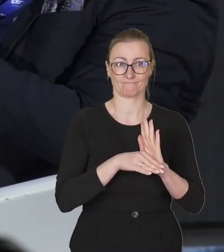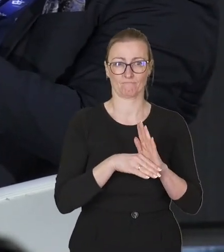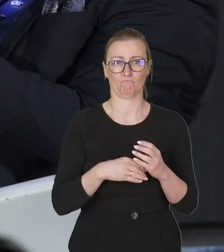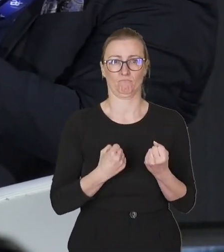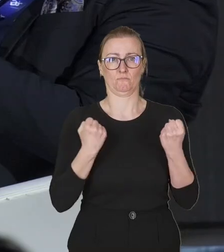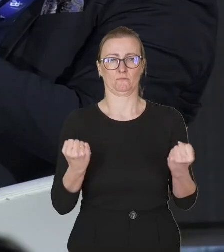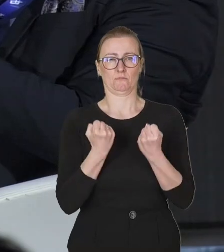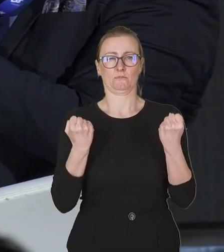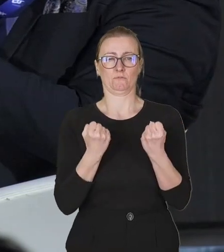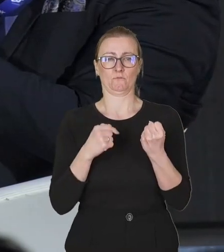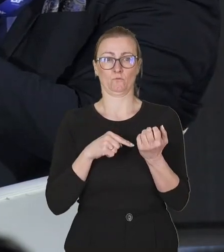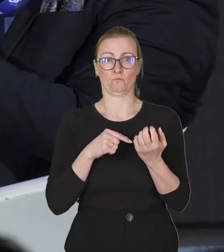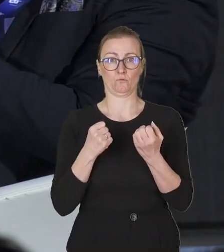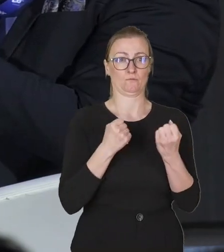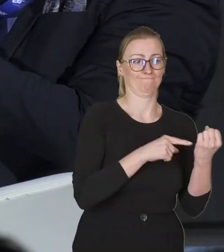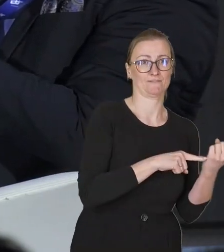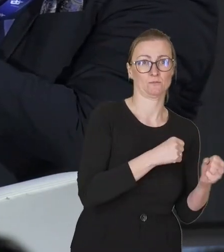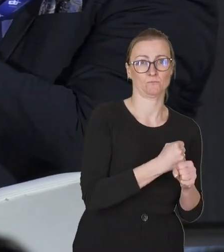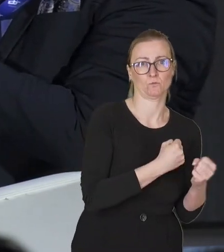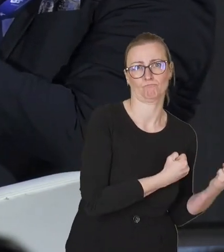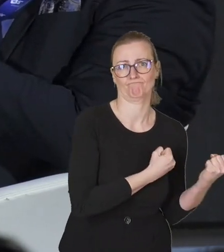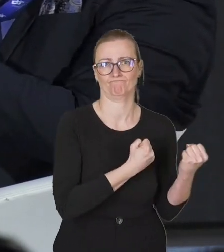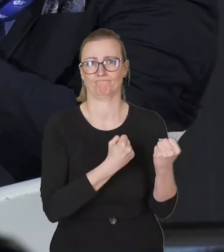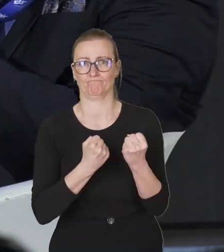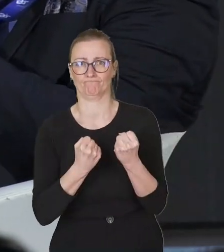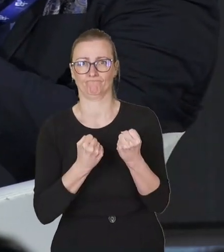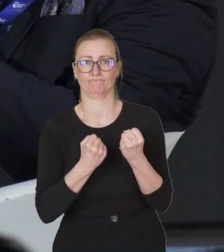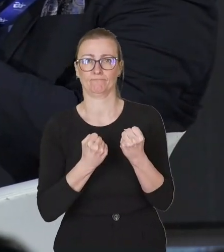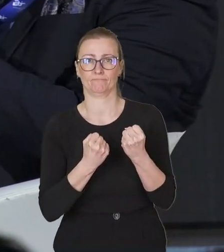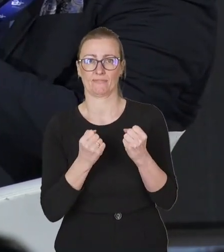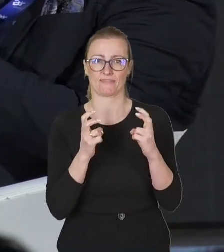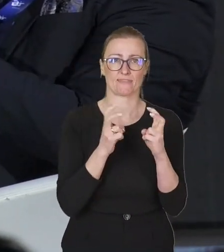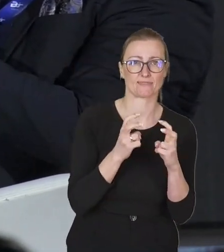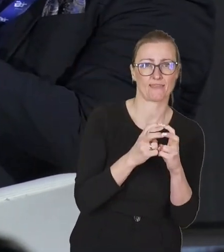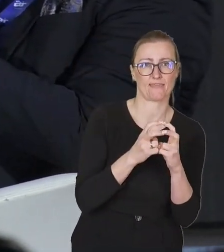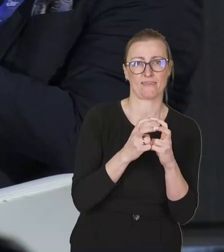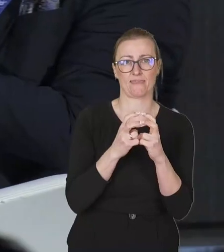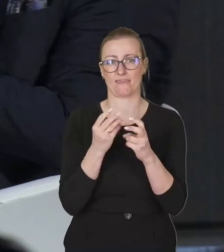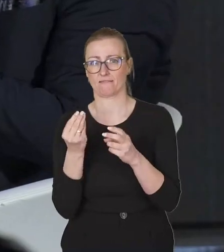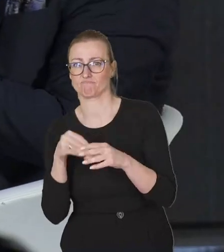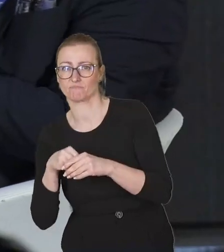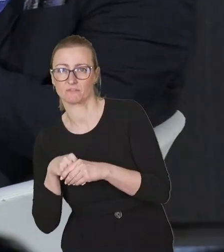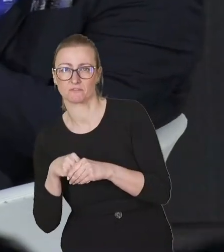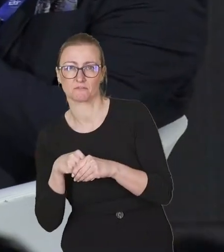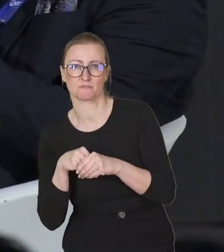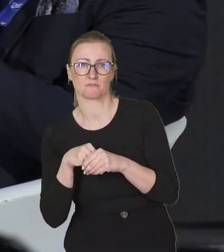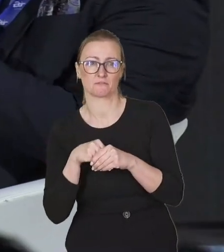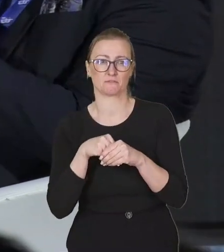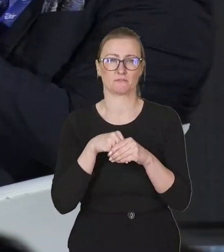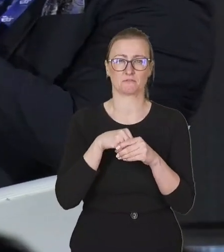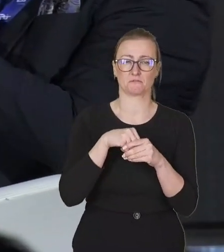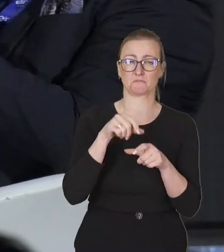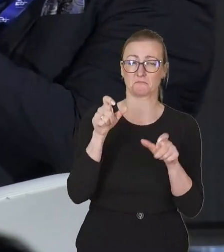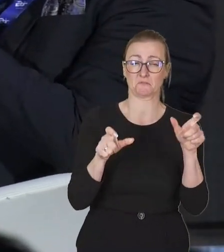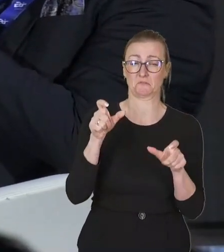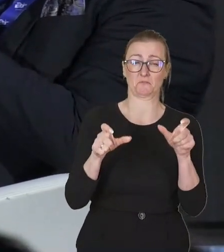relaxed as Europeans with relocation of our industry to China and different other. So